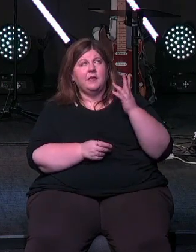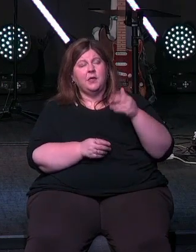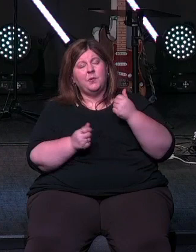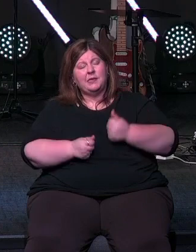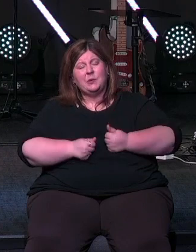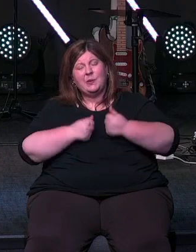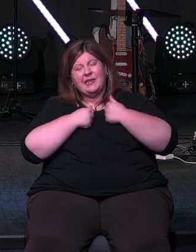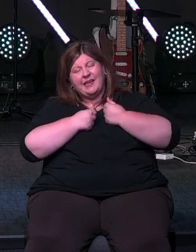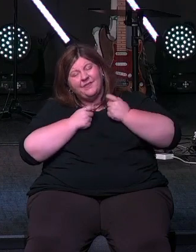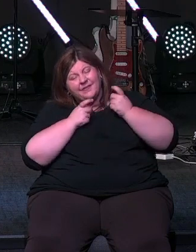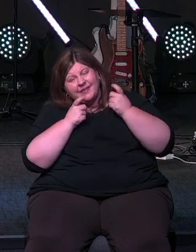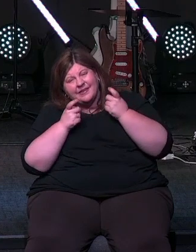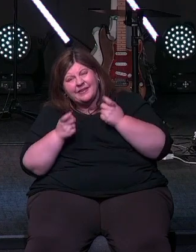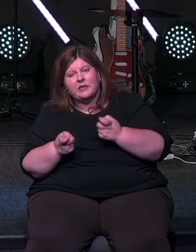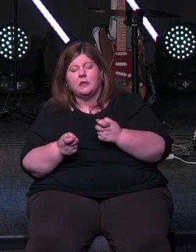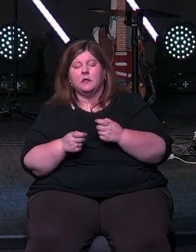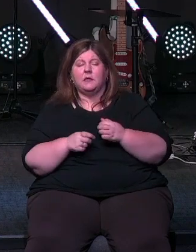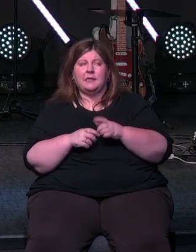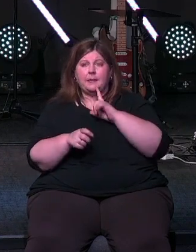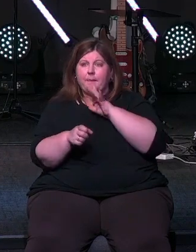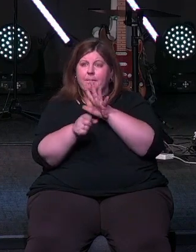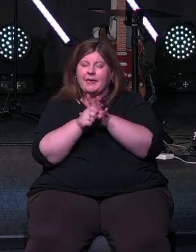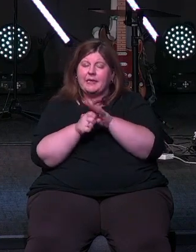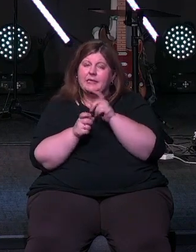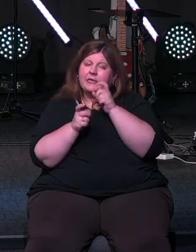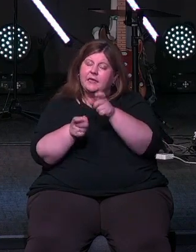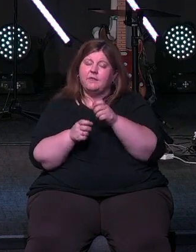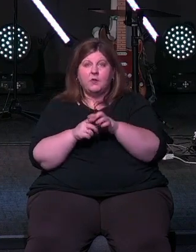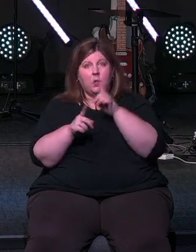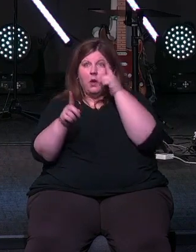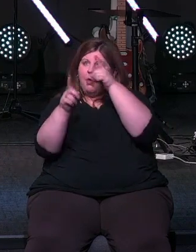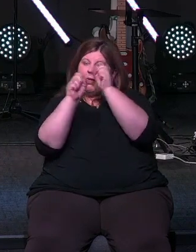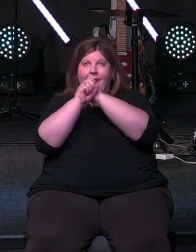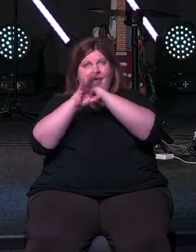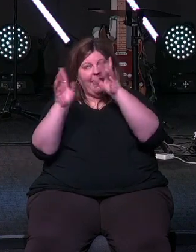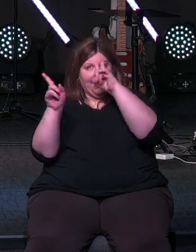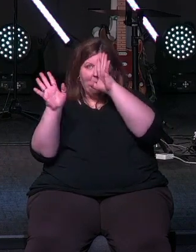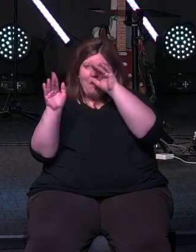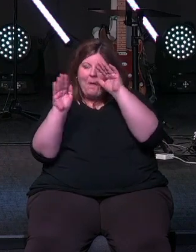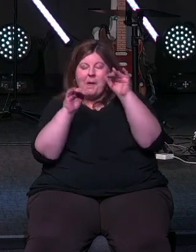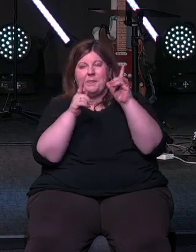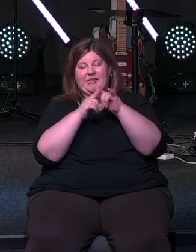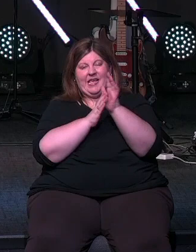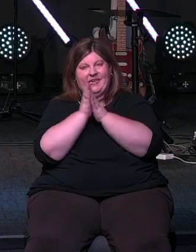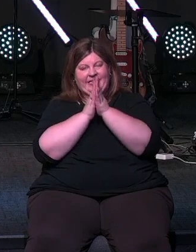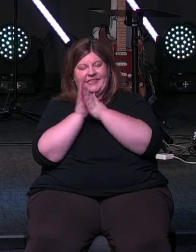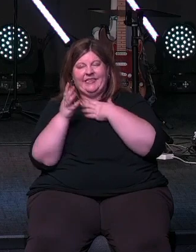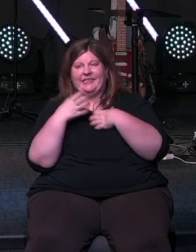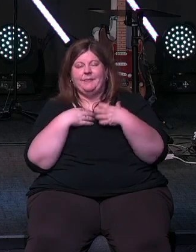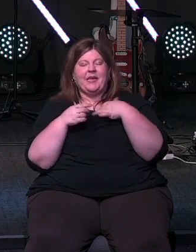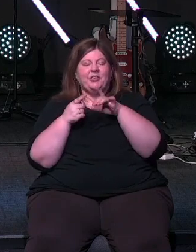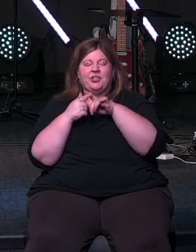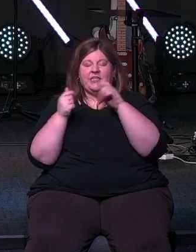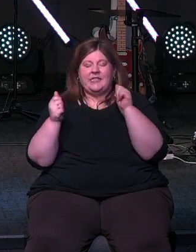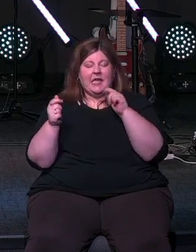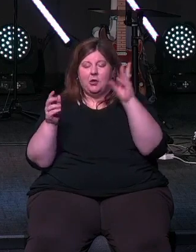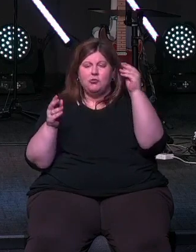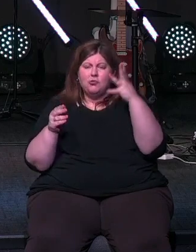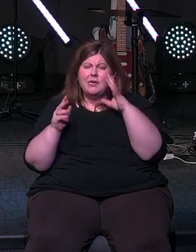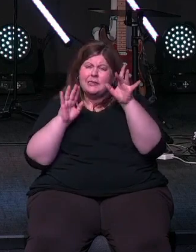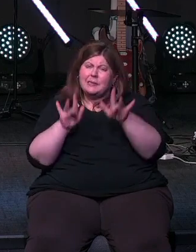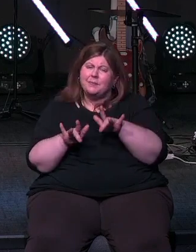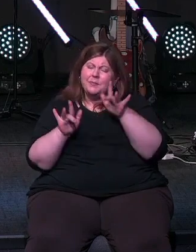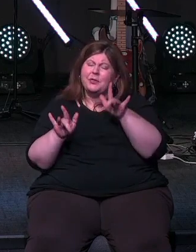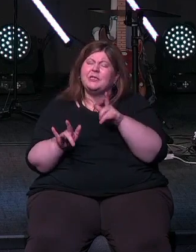life, impart life. He's committed to life. He wants to give you dreams and visions and hopes and passions and grace and mercy. God wants to give you